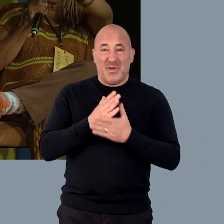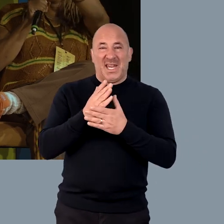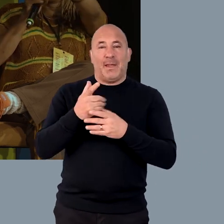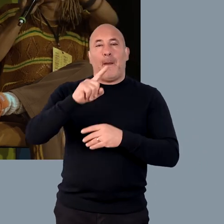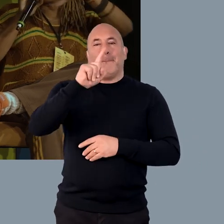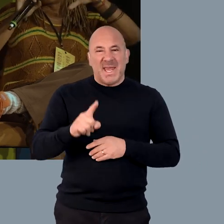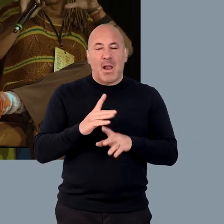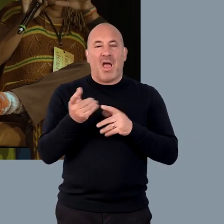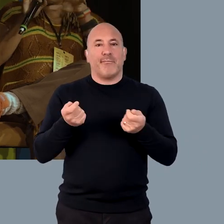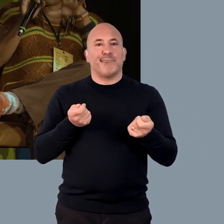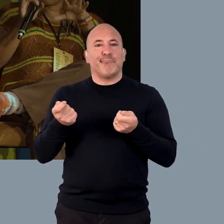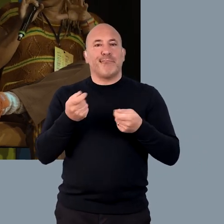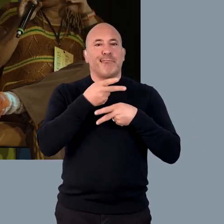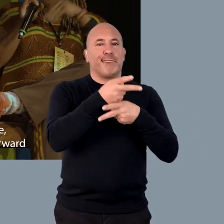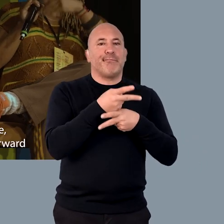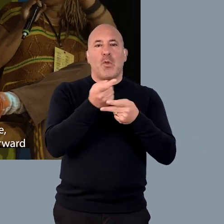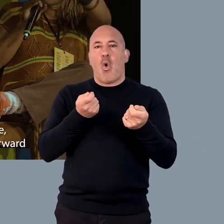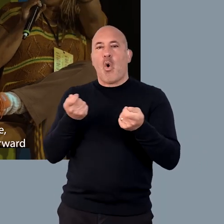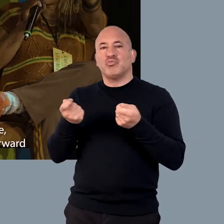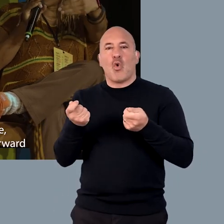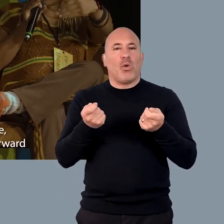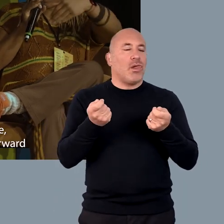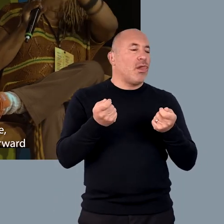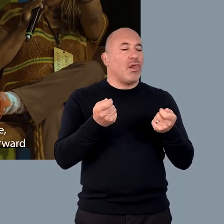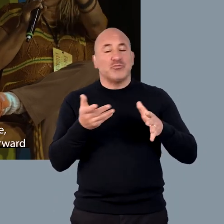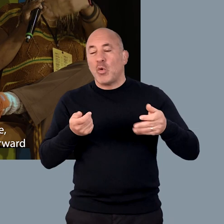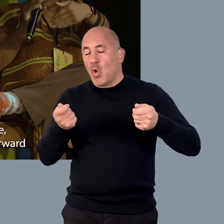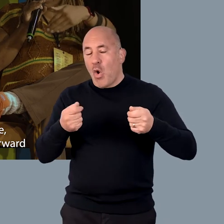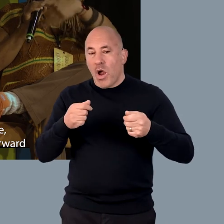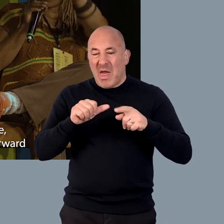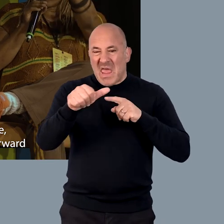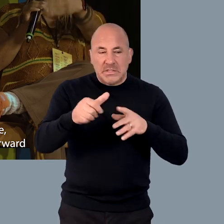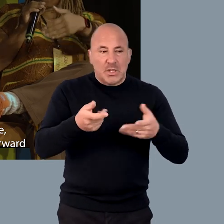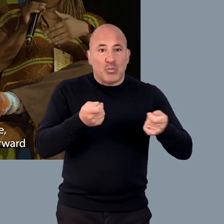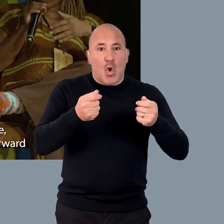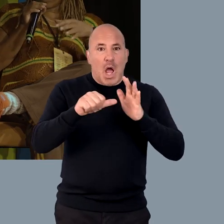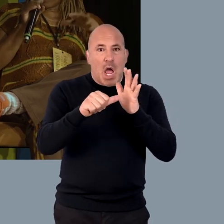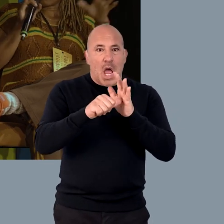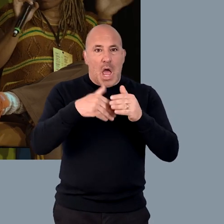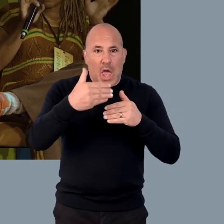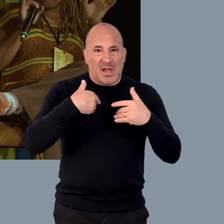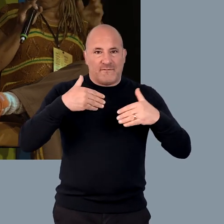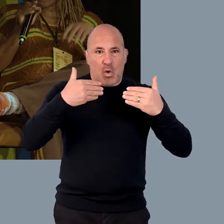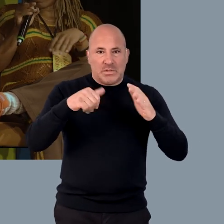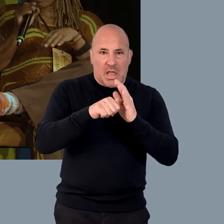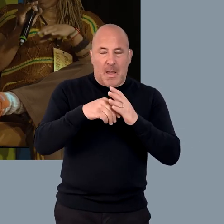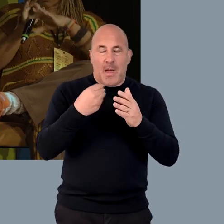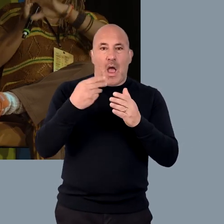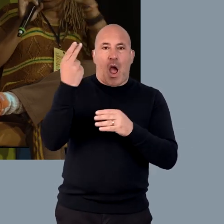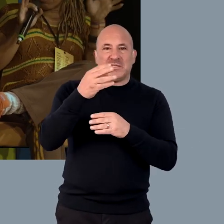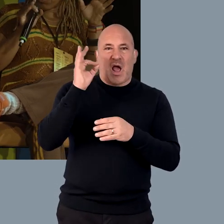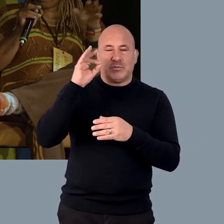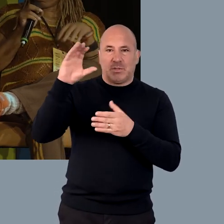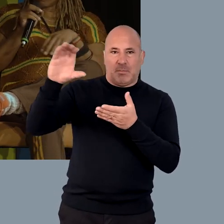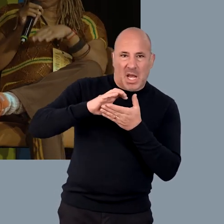When people who seem to be gatekeepers are always struggling with the next gate They're struggling to get forward and go forward and get money from the grand arts